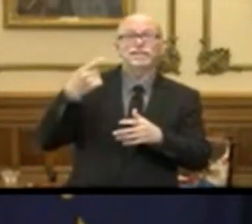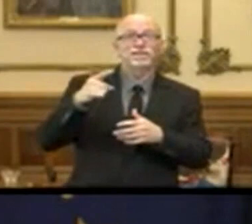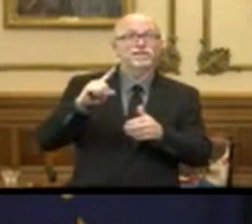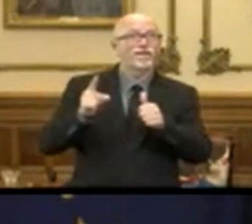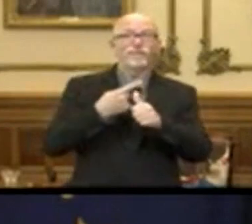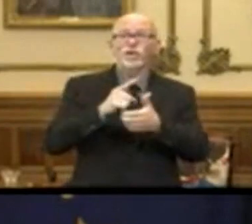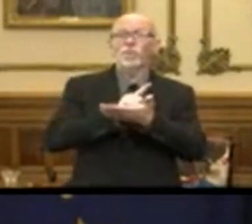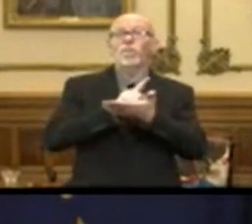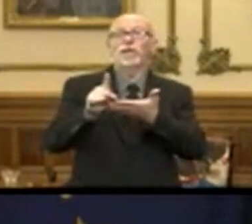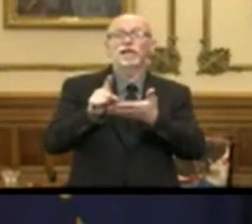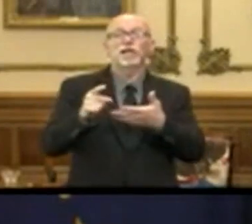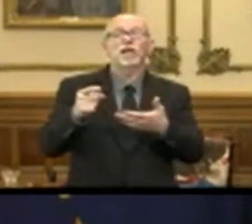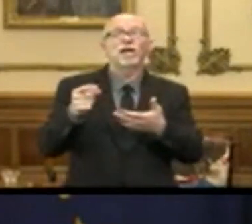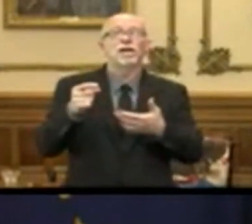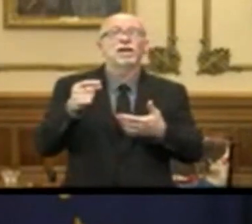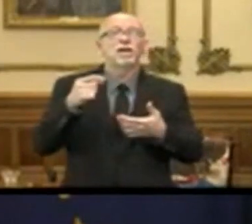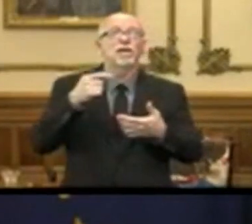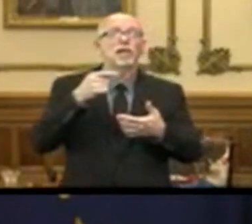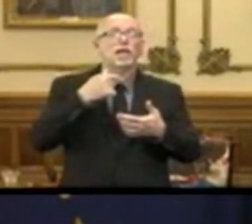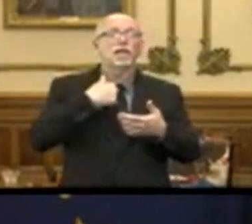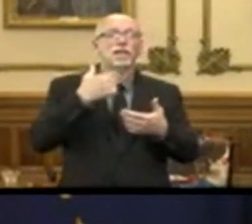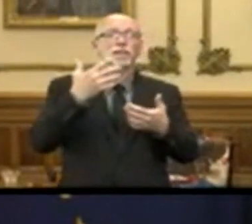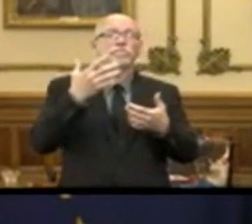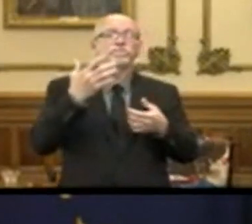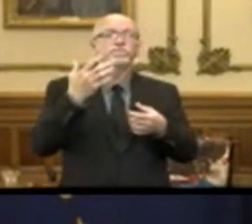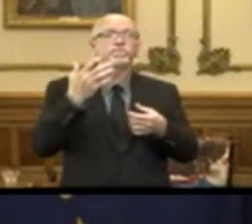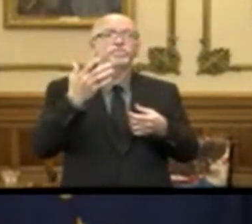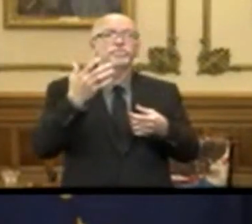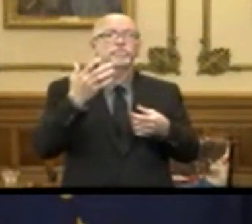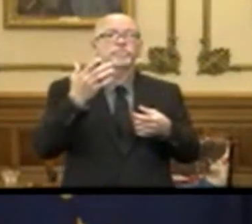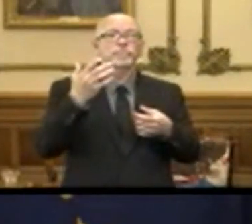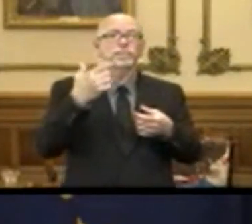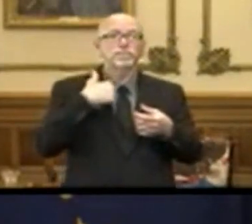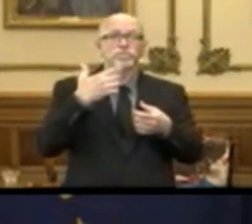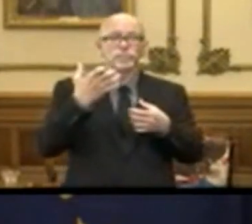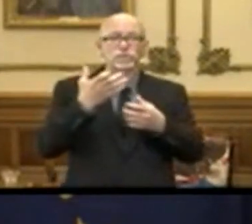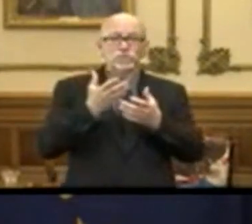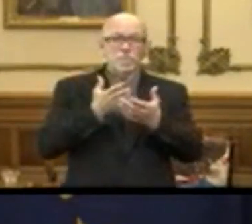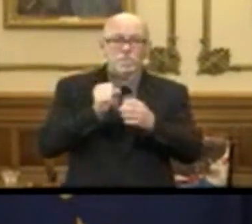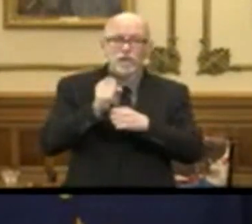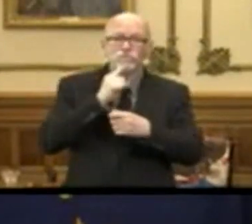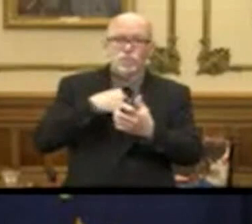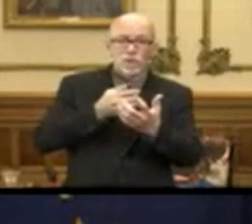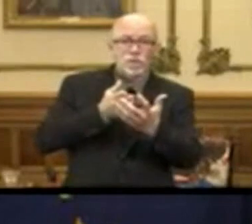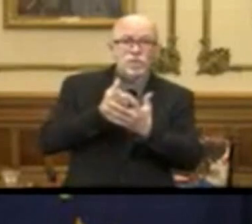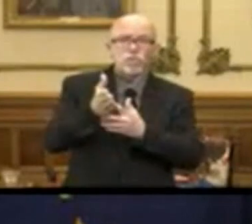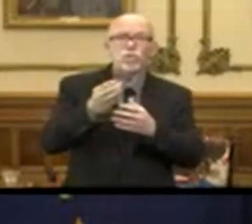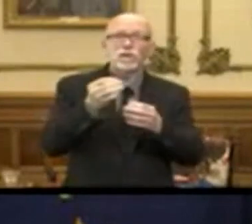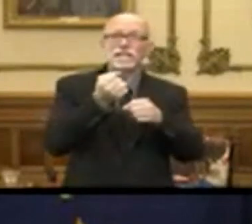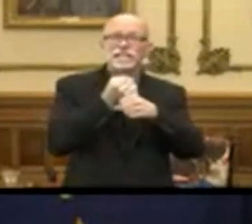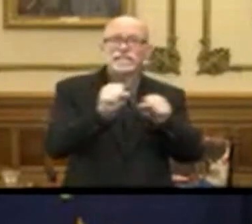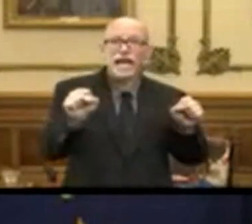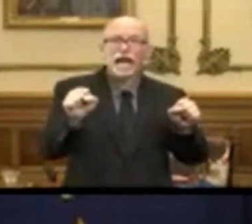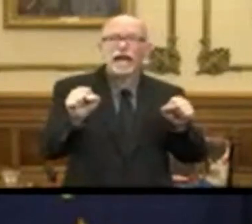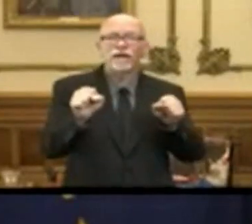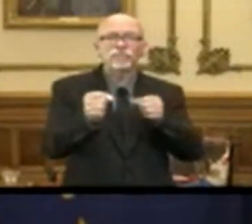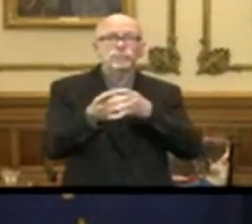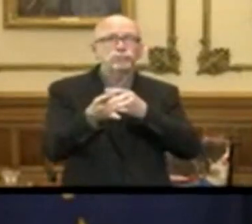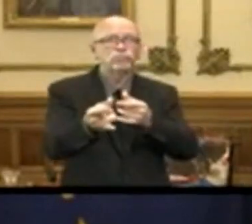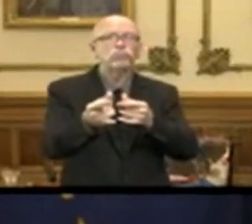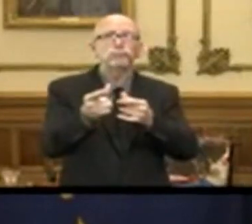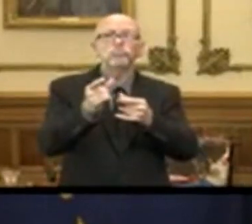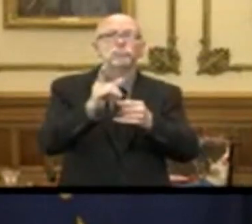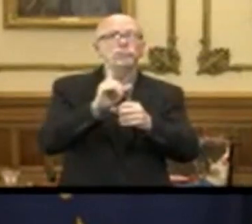first week, that I wanted Indiana to be through this the safest and swiftest and surest way